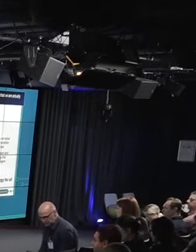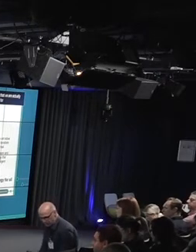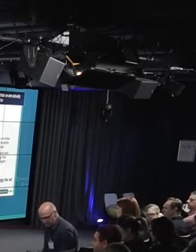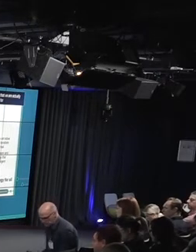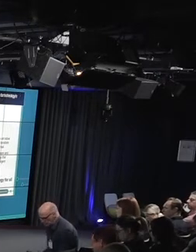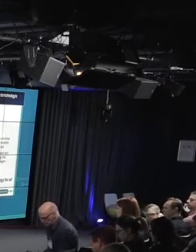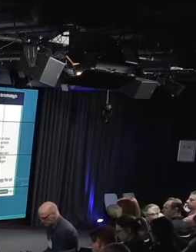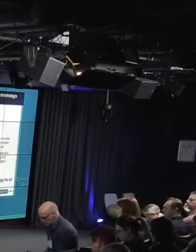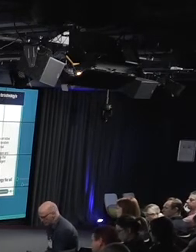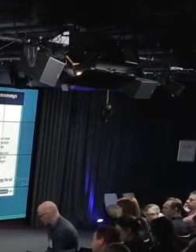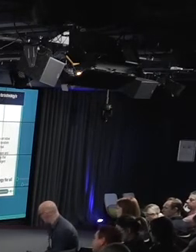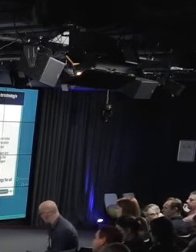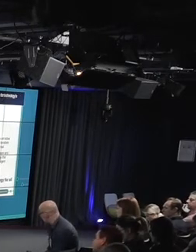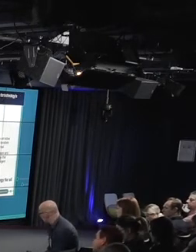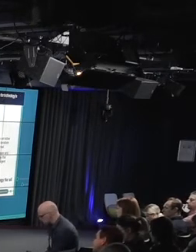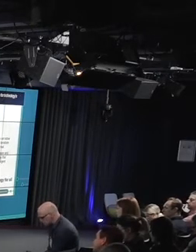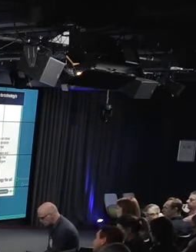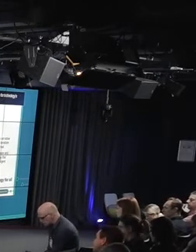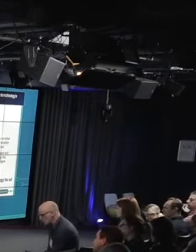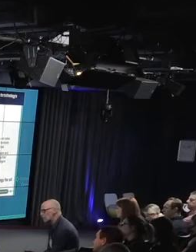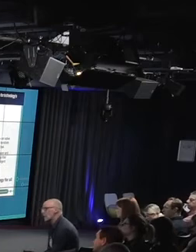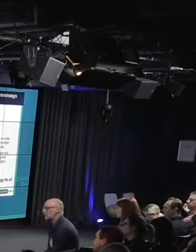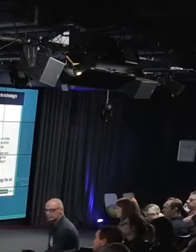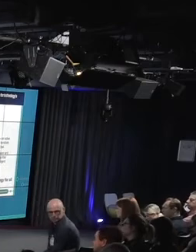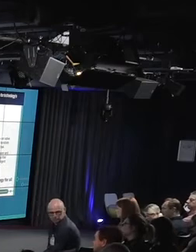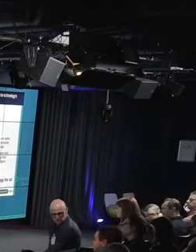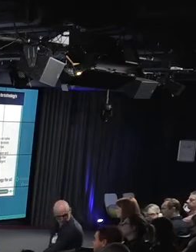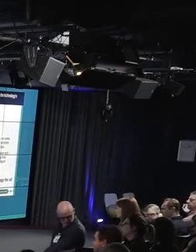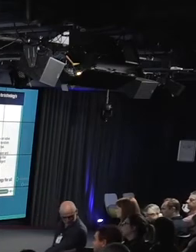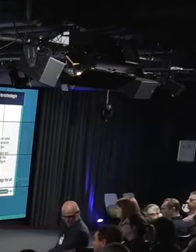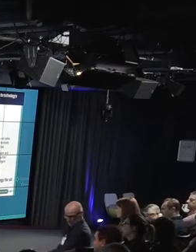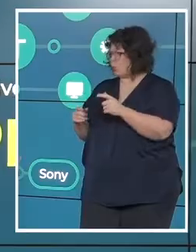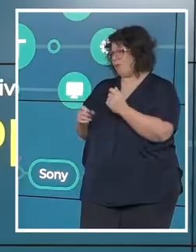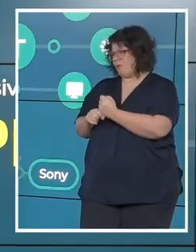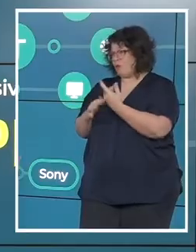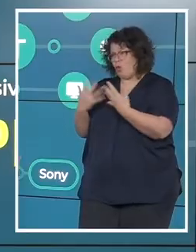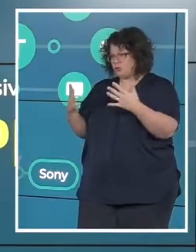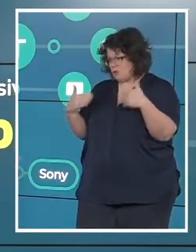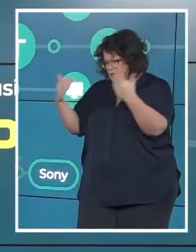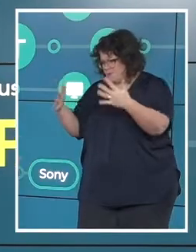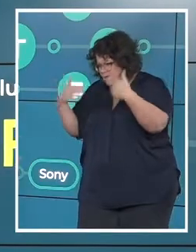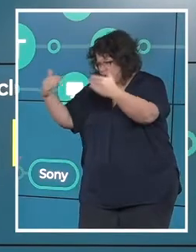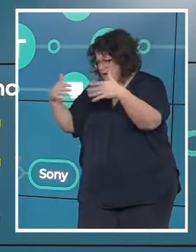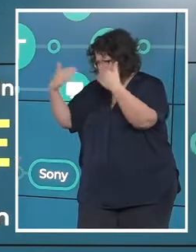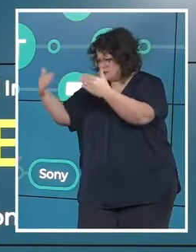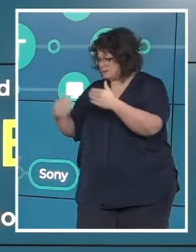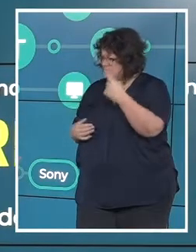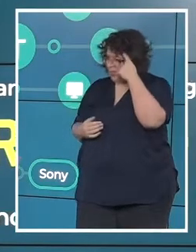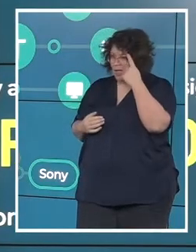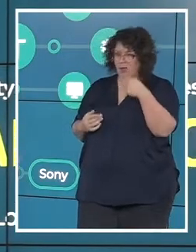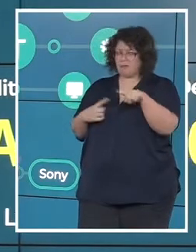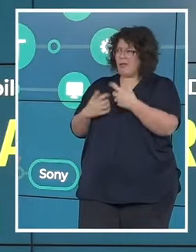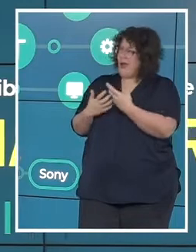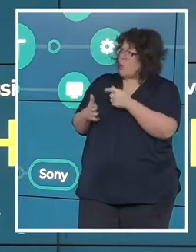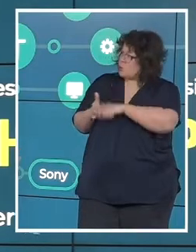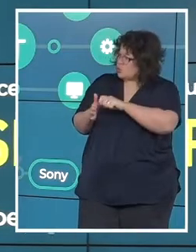many advancements. Think about all the ways that you shop today or you bank today. How many of you carry your bank around